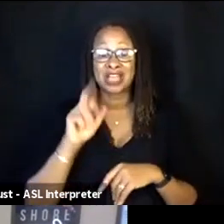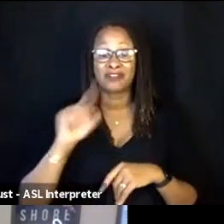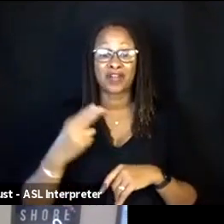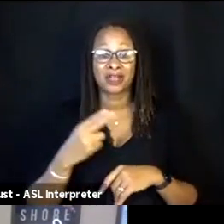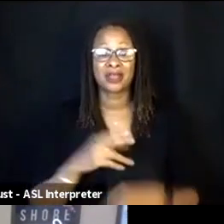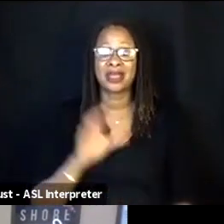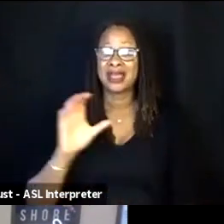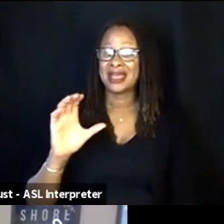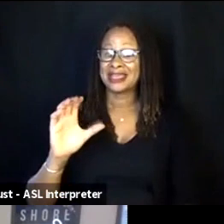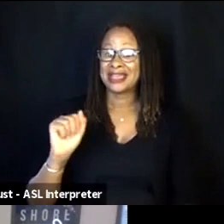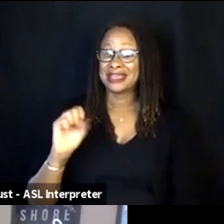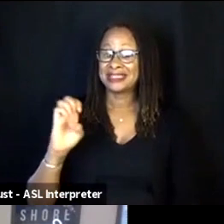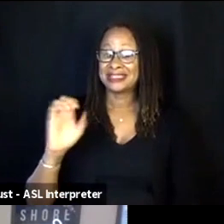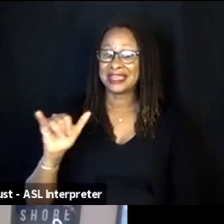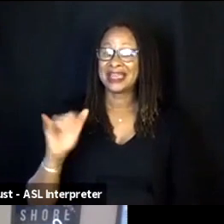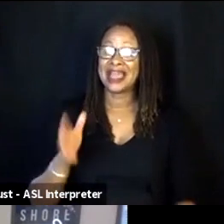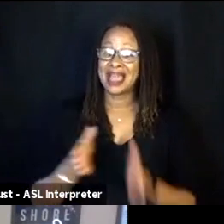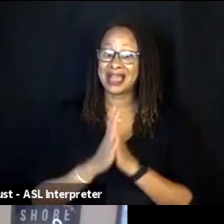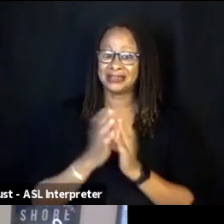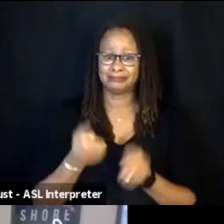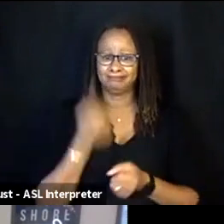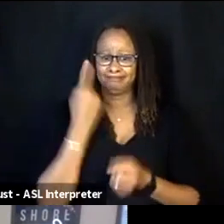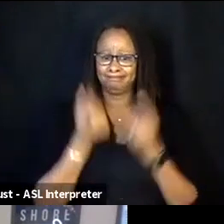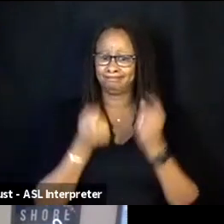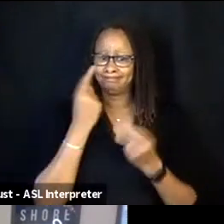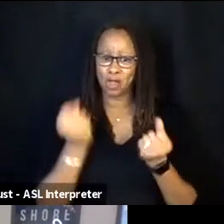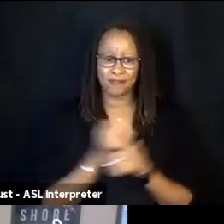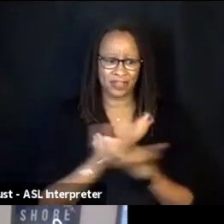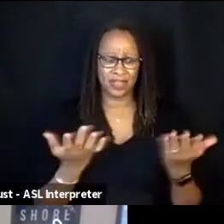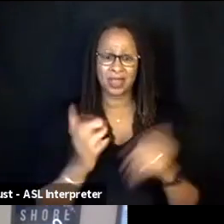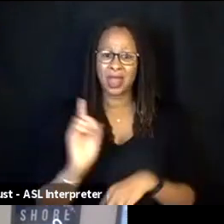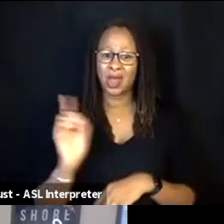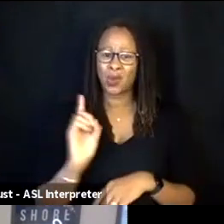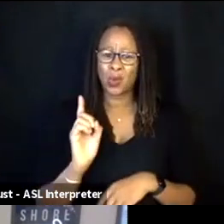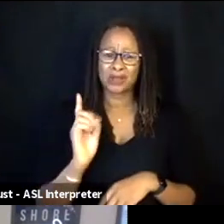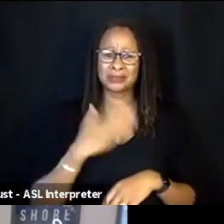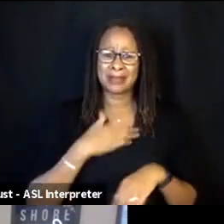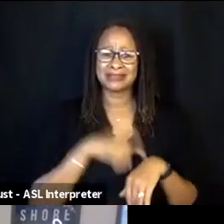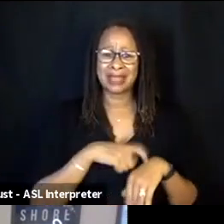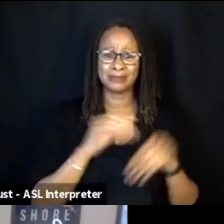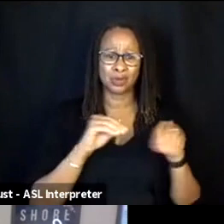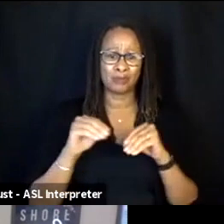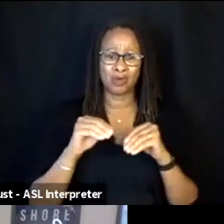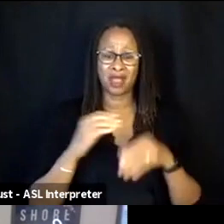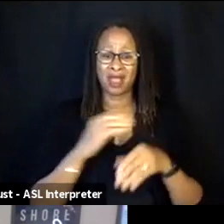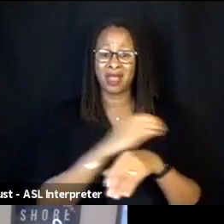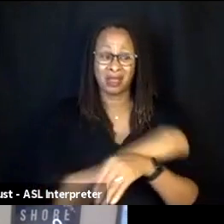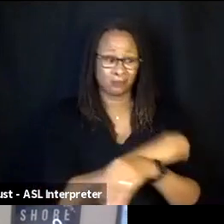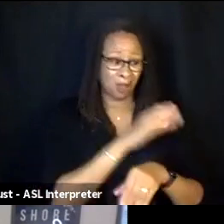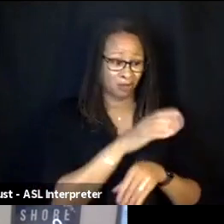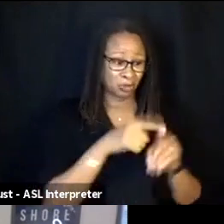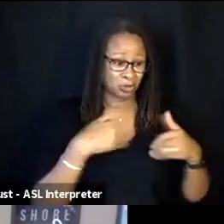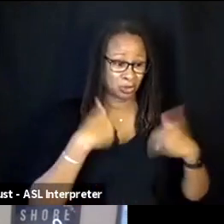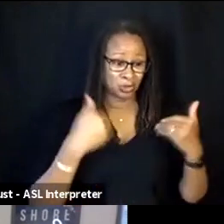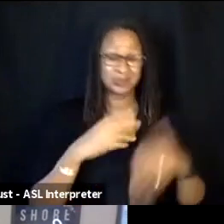Casey asks, after understanding all of this, where should we spend our time to move the needle? Empower our youth, politics, media?